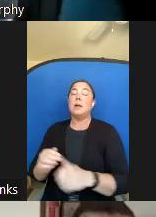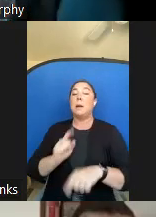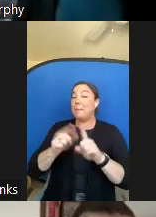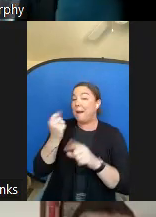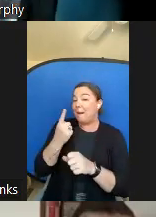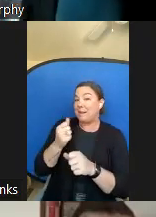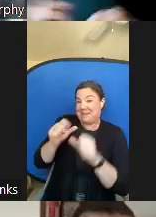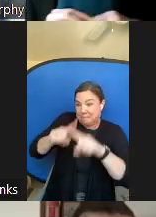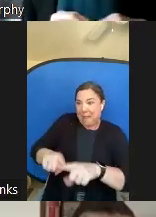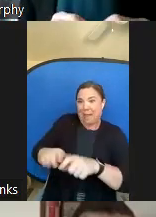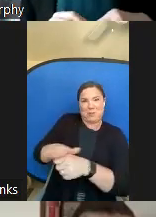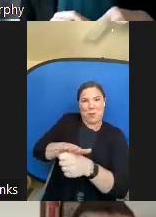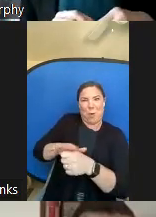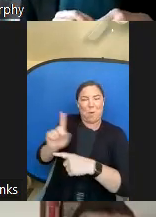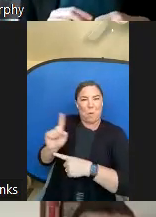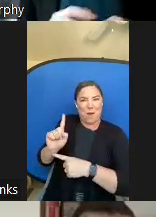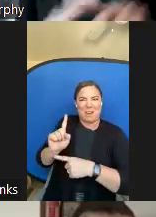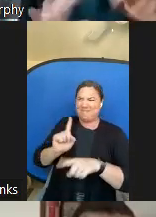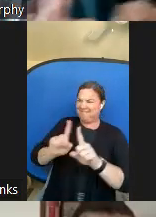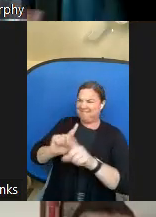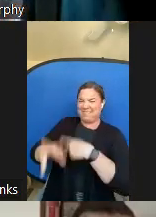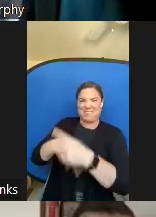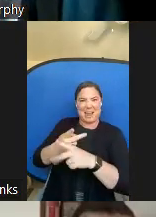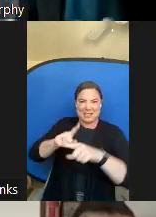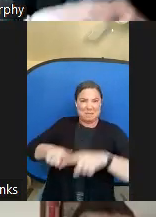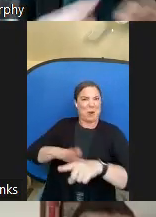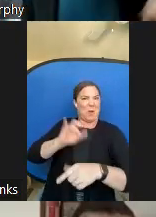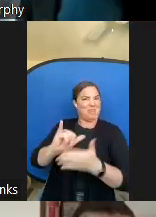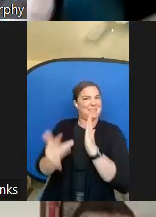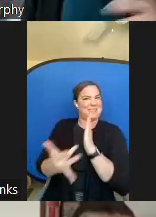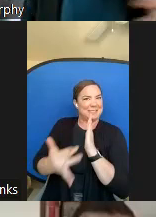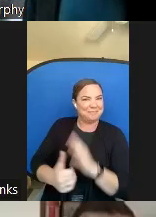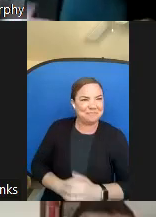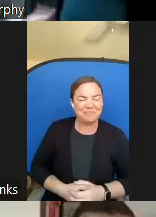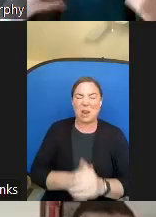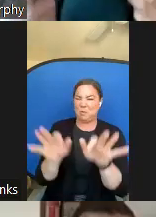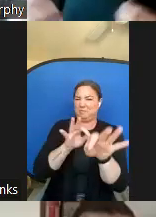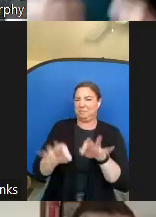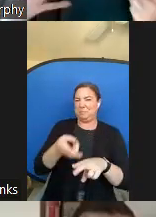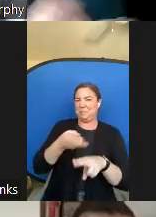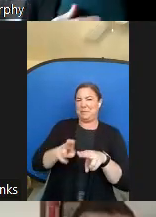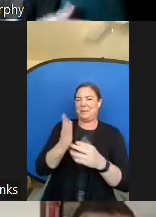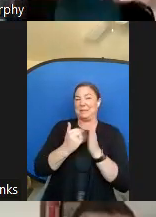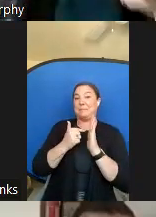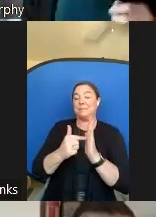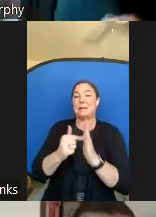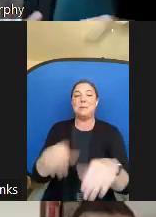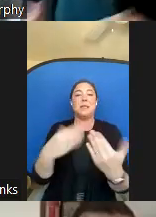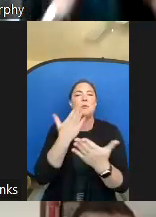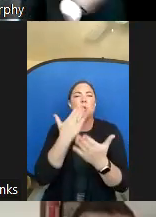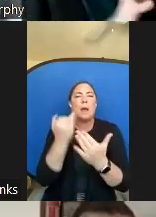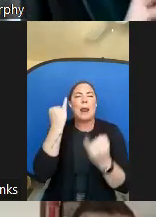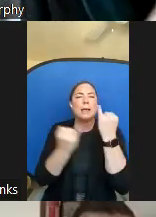and versions of these basic technologies. And I'll just briefly kind of run through a few examples just to give you a sense, really a